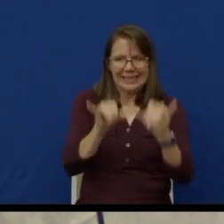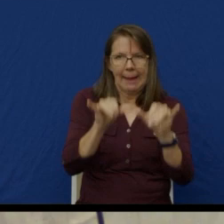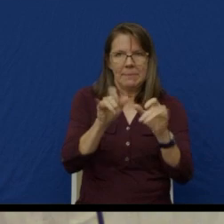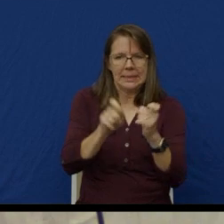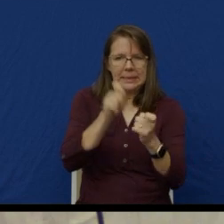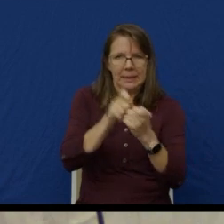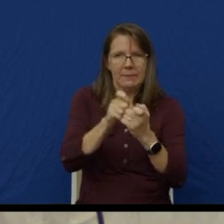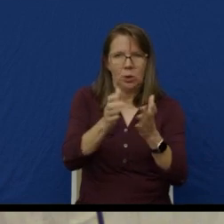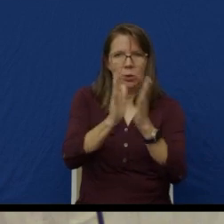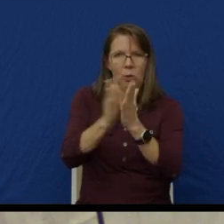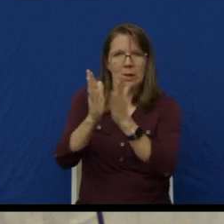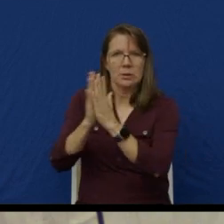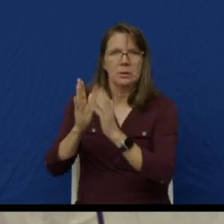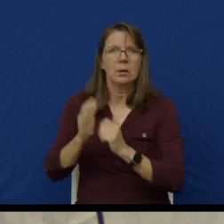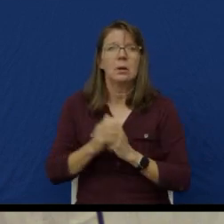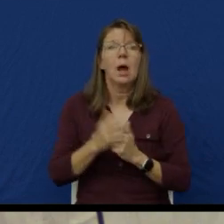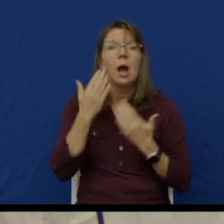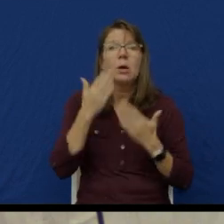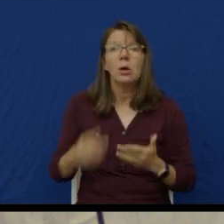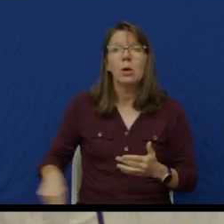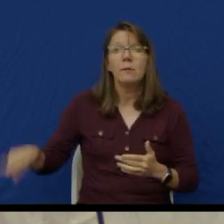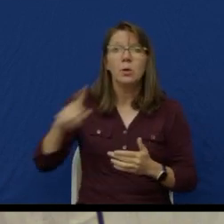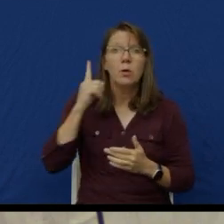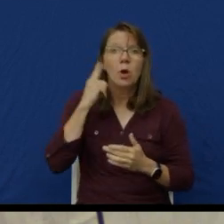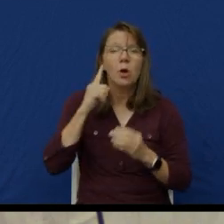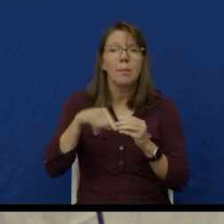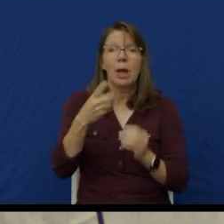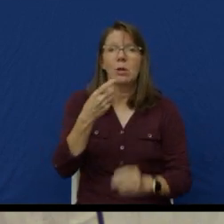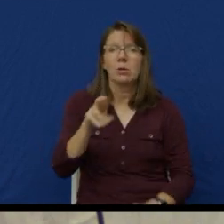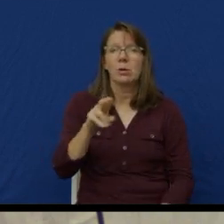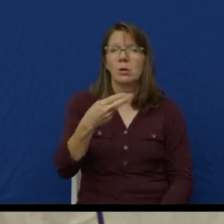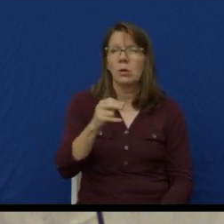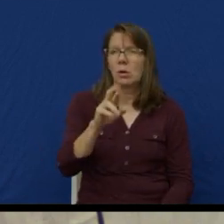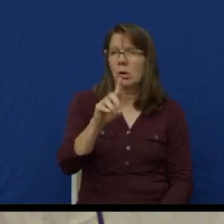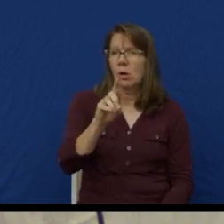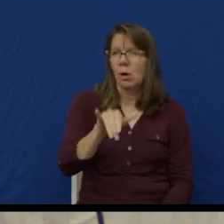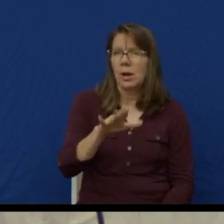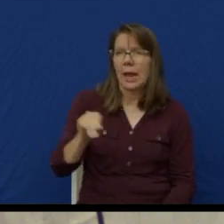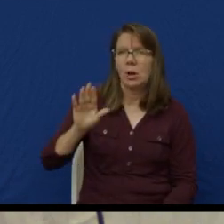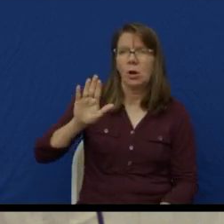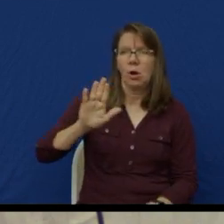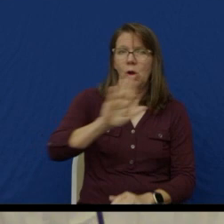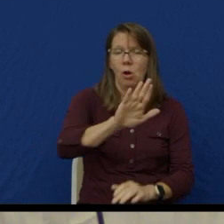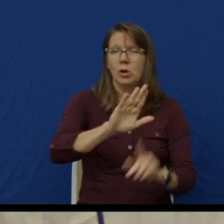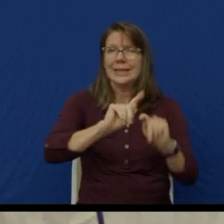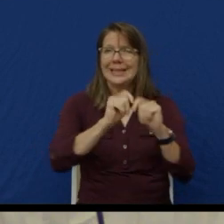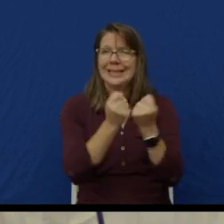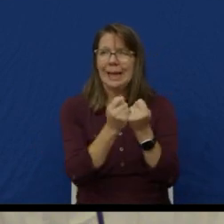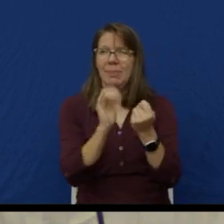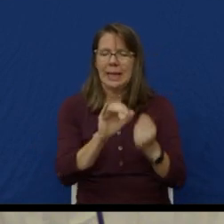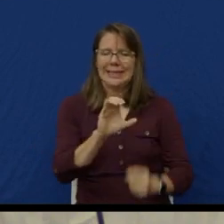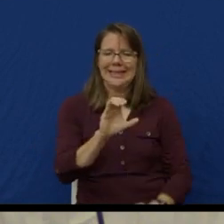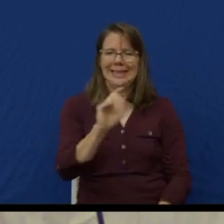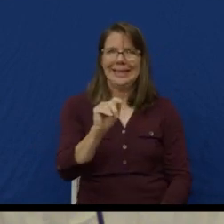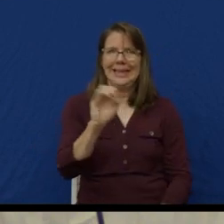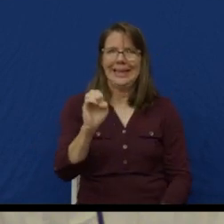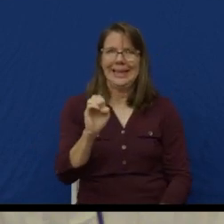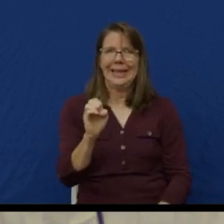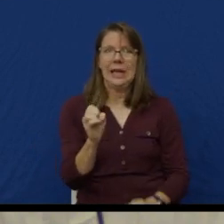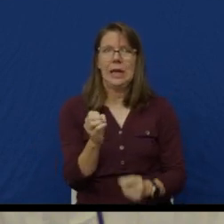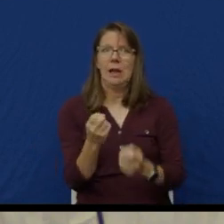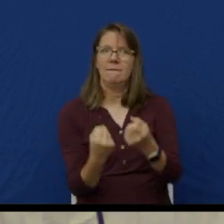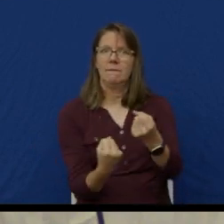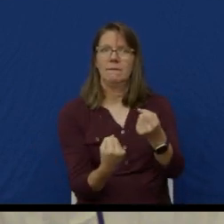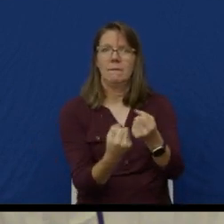So I don't know if you've heard Dr. Hargis and her team talk much about this one, but the CTE funding formula. So in the last